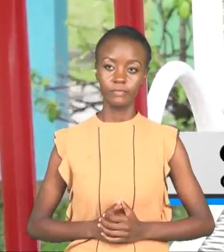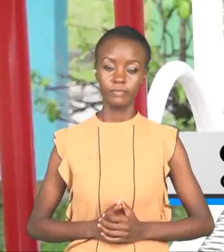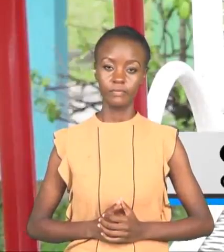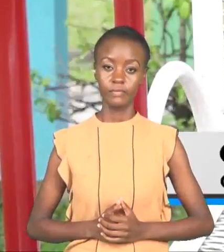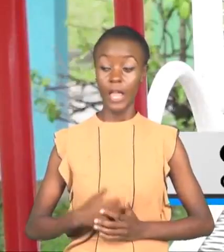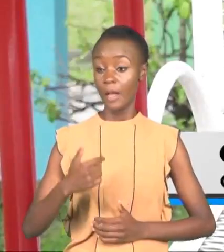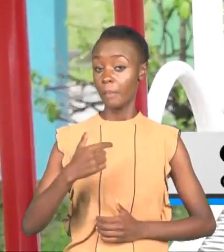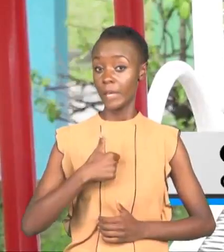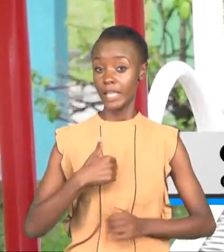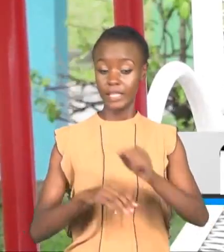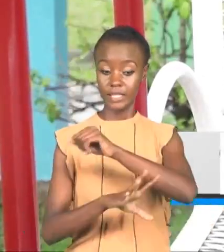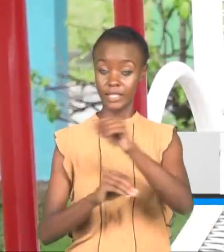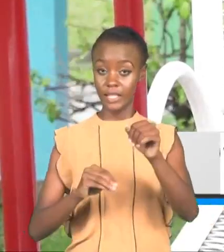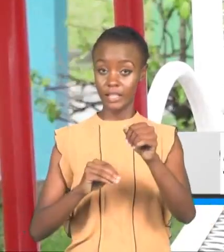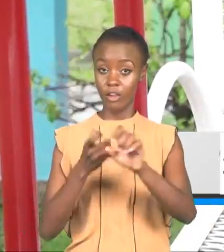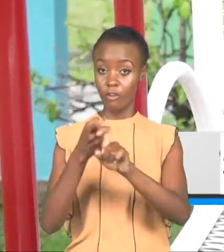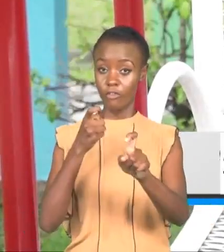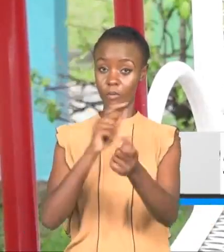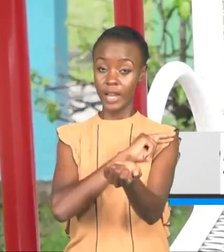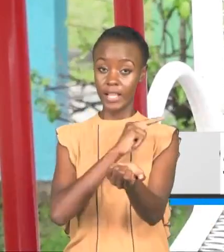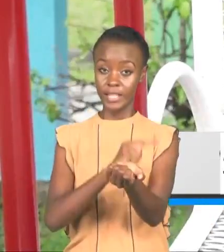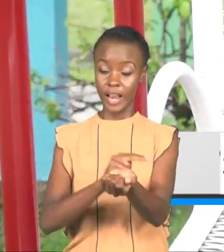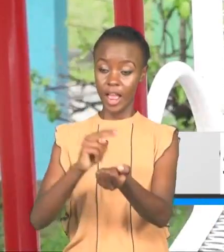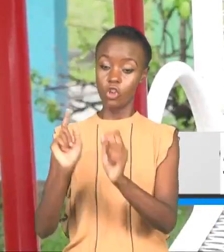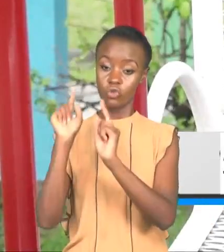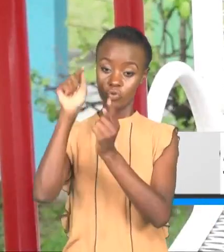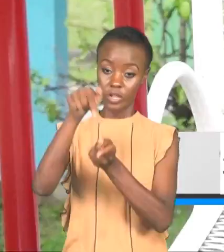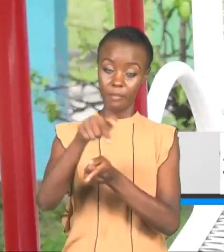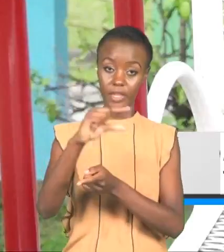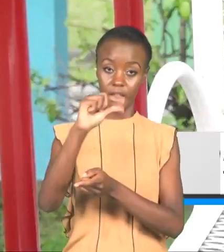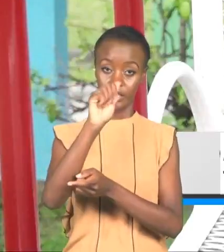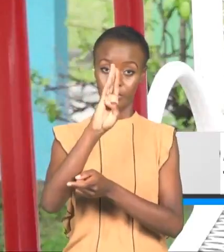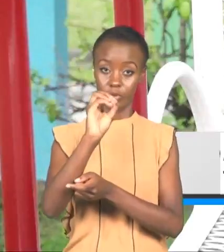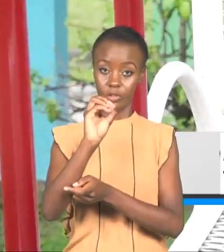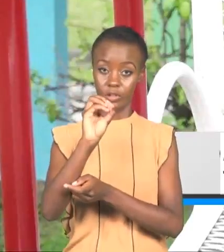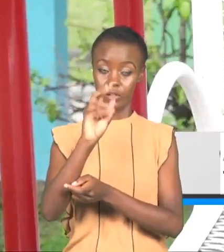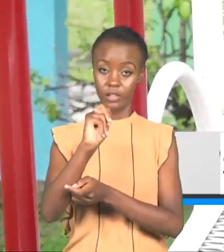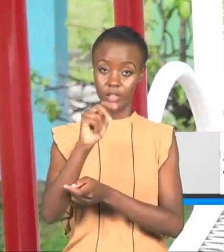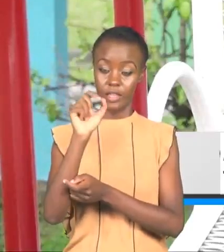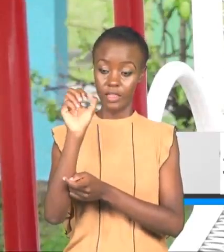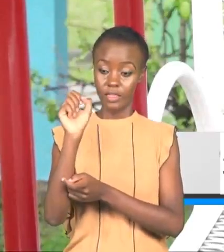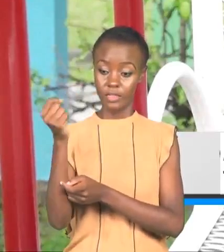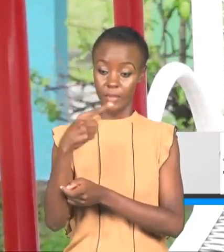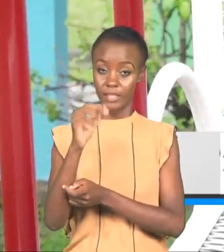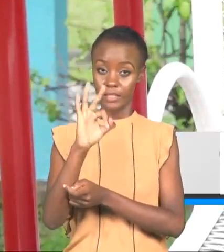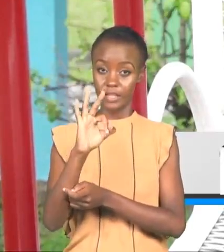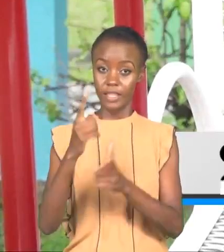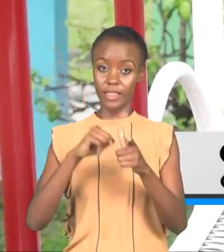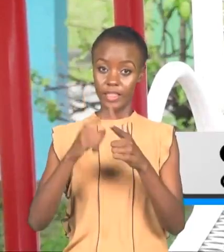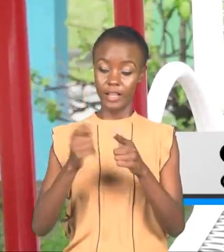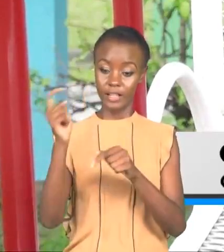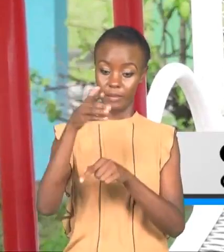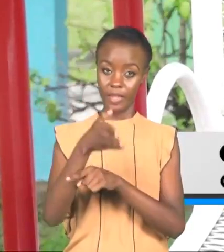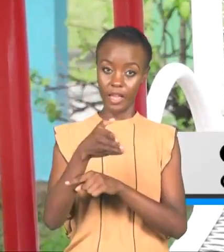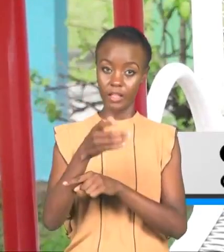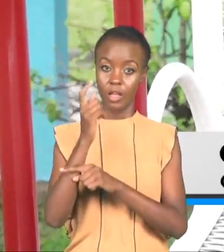I was trafficked through Nigeria to get to Gabon. I spent 3 months there. Then I came by canoe to Gabon,